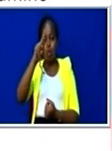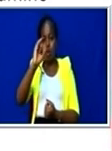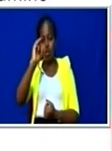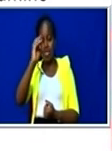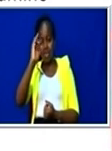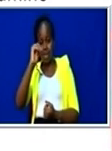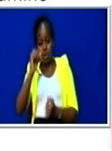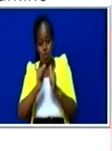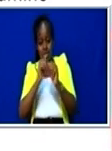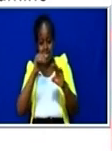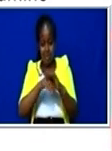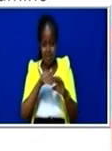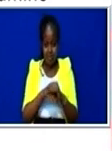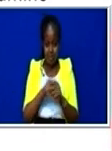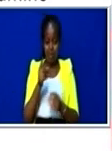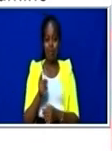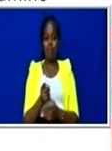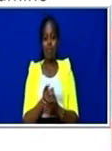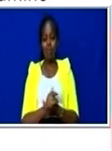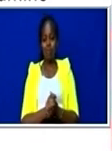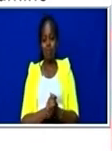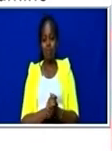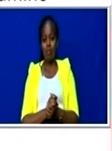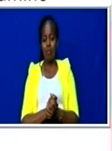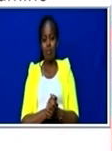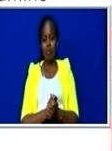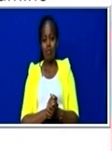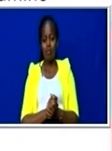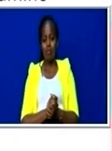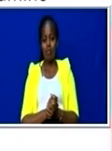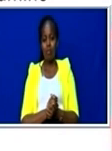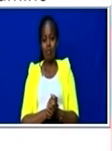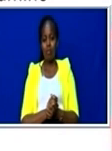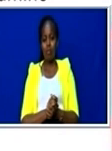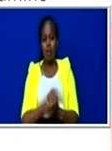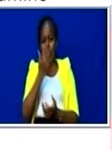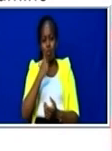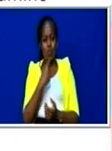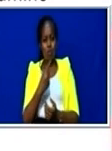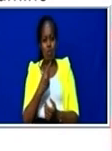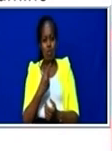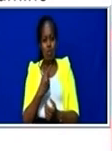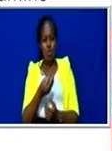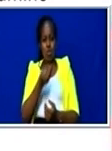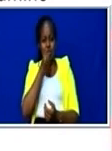found in hemoglobin. Iron. Why are you told to take a